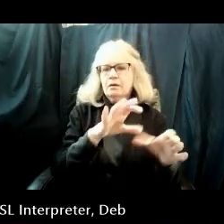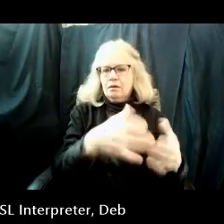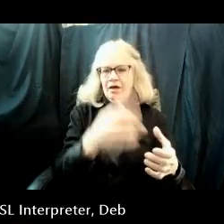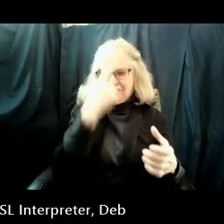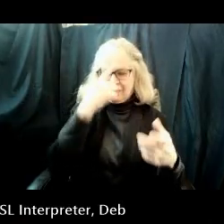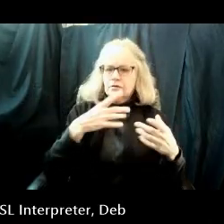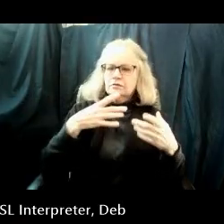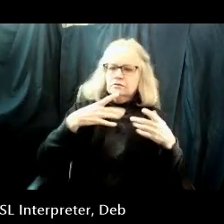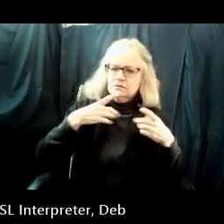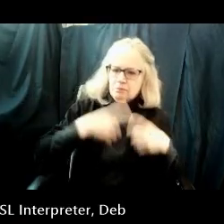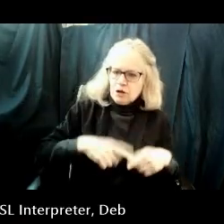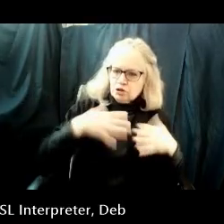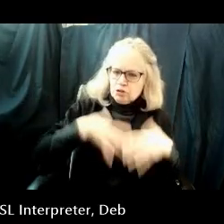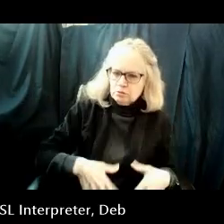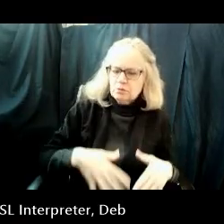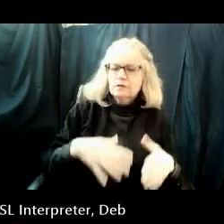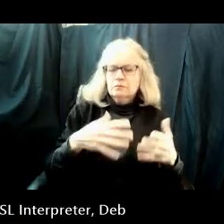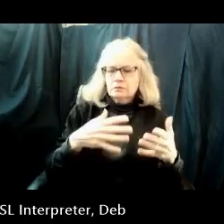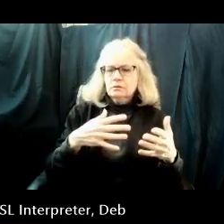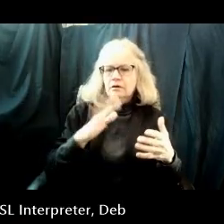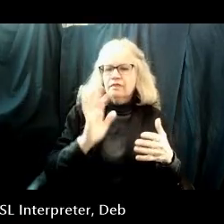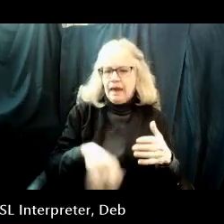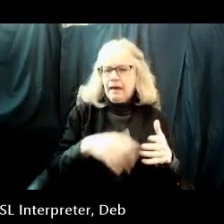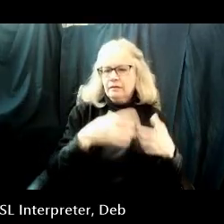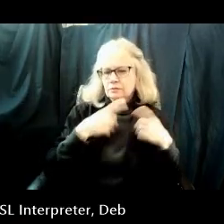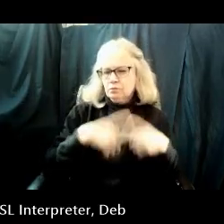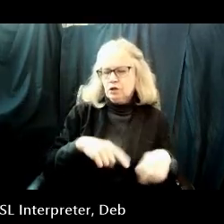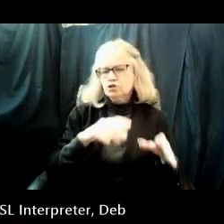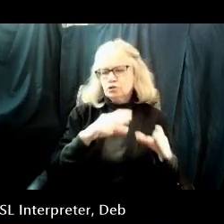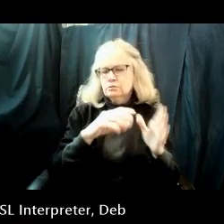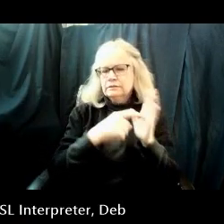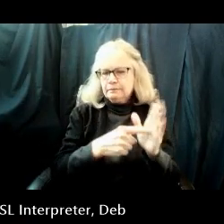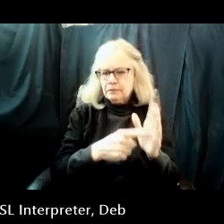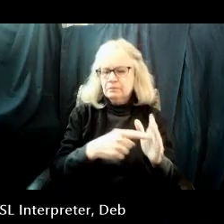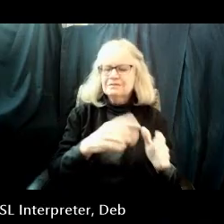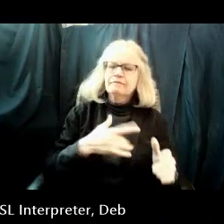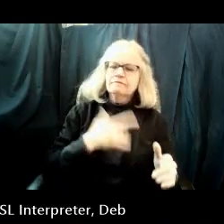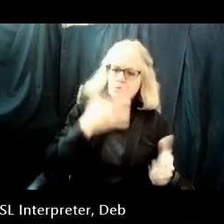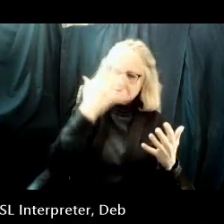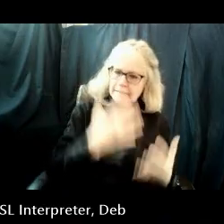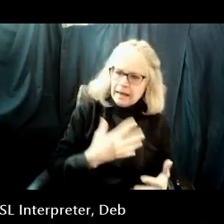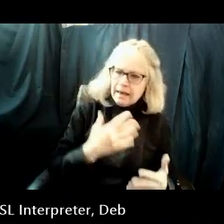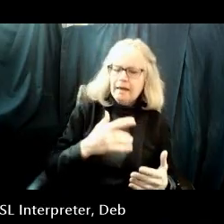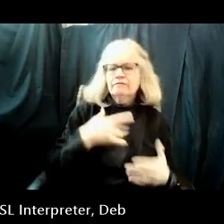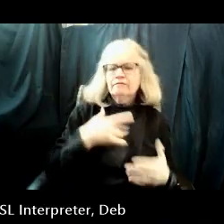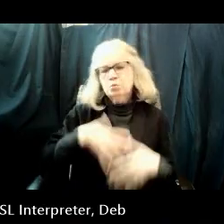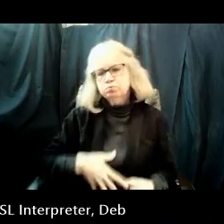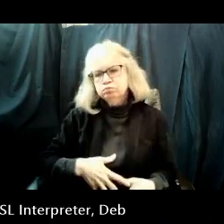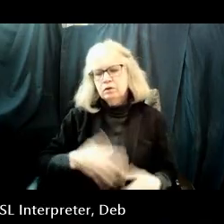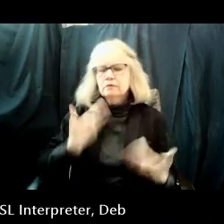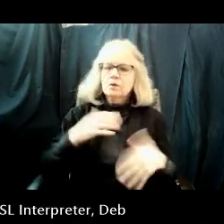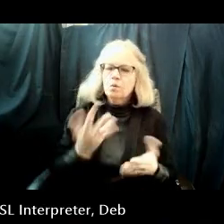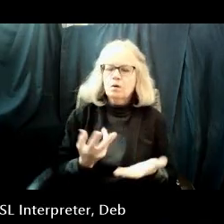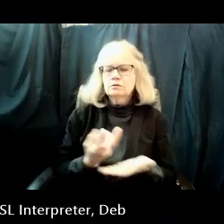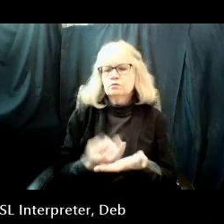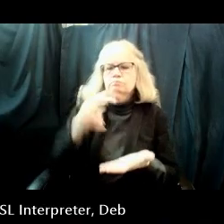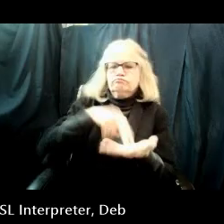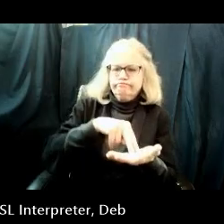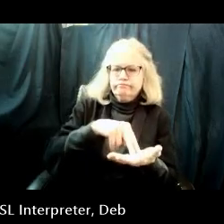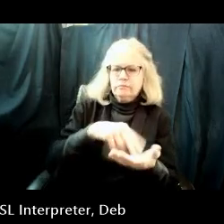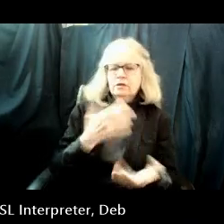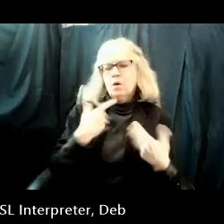depression, and even some of the symptomology in the depression indexes focuses on things like feeling sad or feeling down, not wanting to get out of bed and not wanting to do